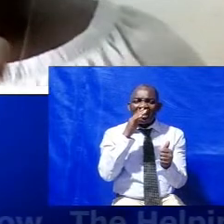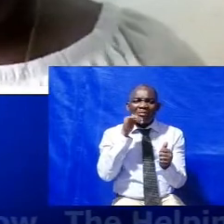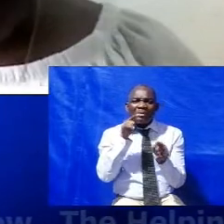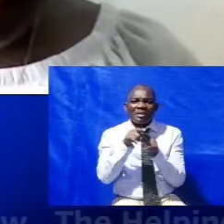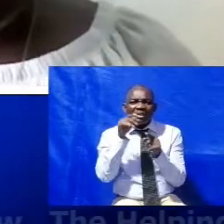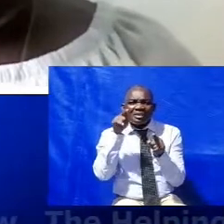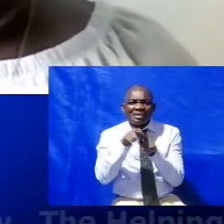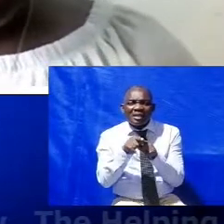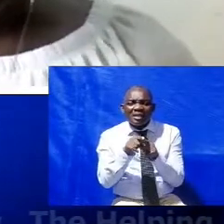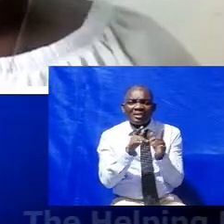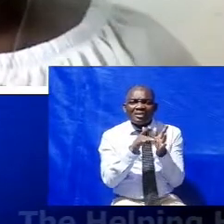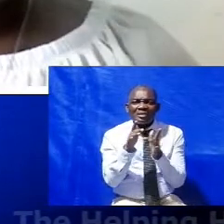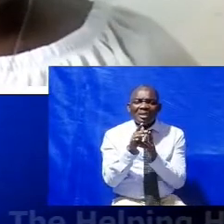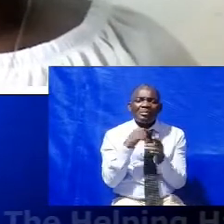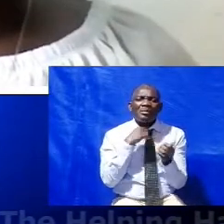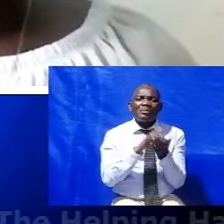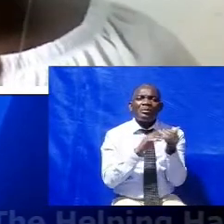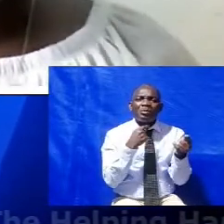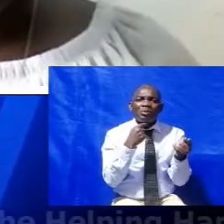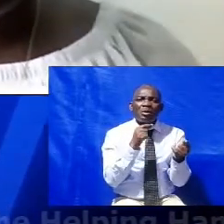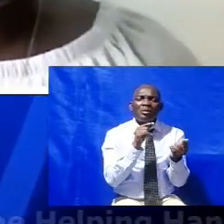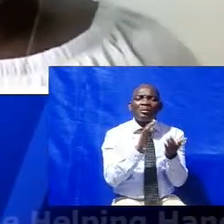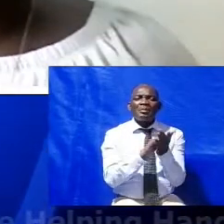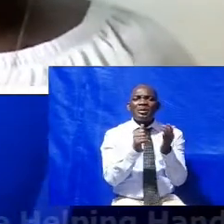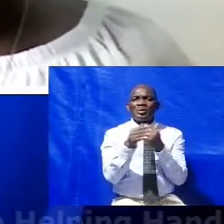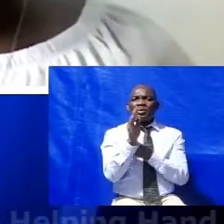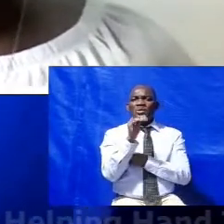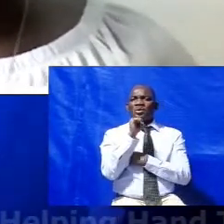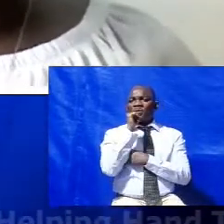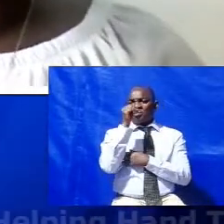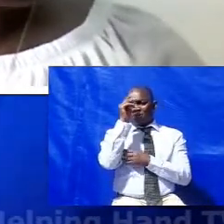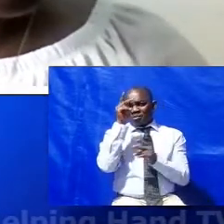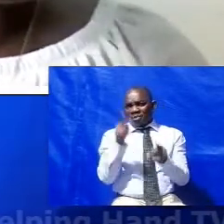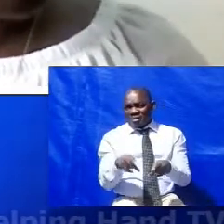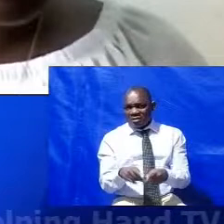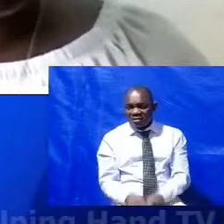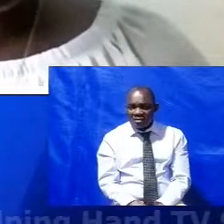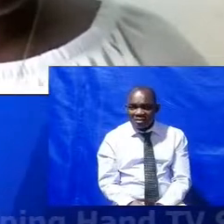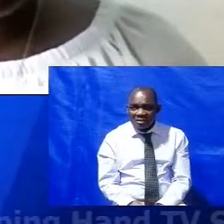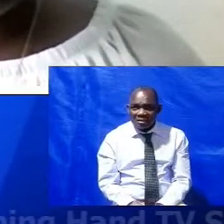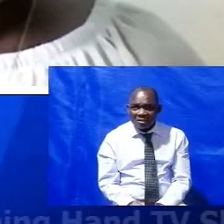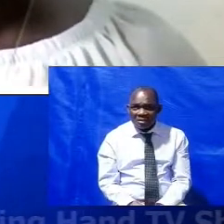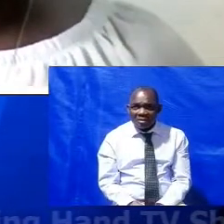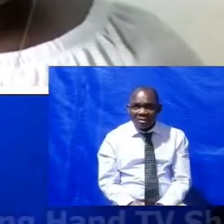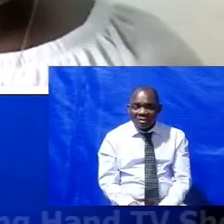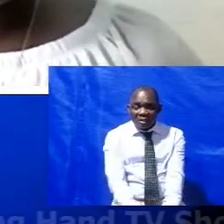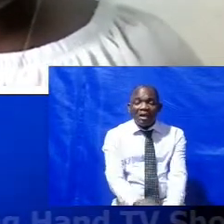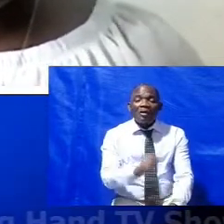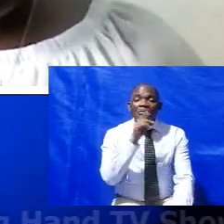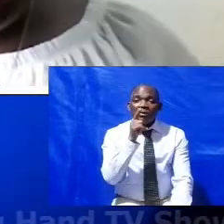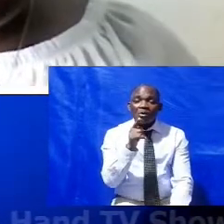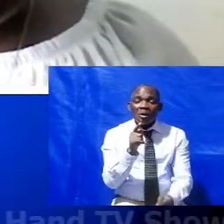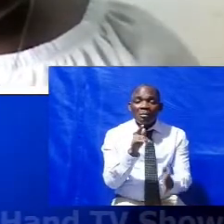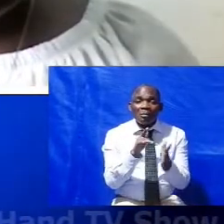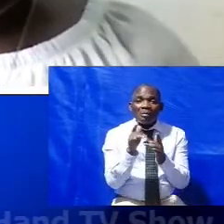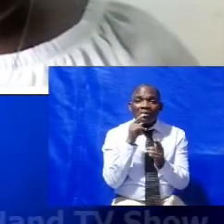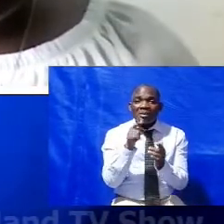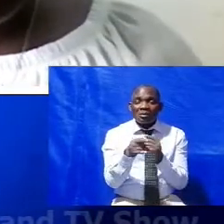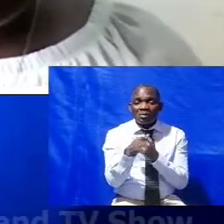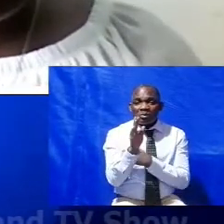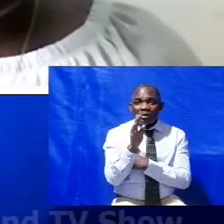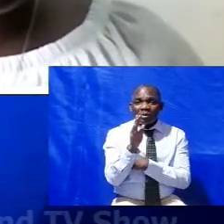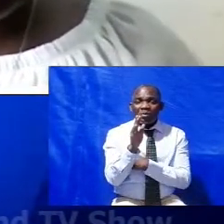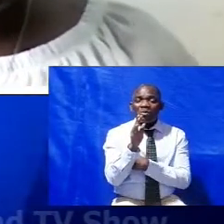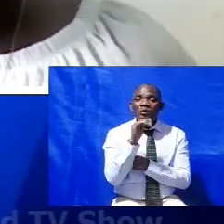I believed in? Yeah. Have I believed in God or have I believed in a man? Mm. No, because the Bible tells